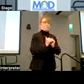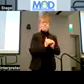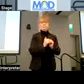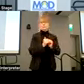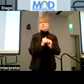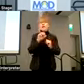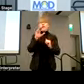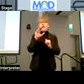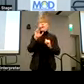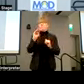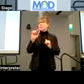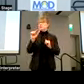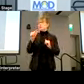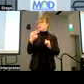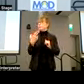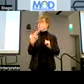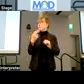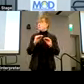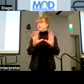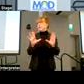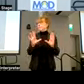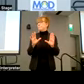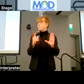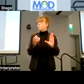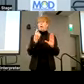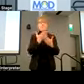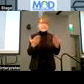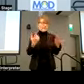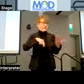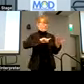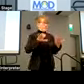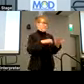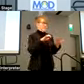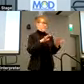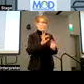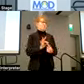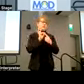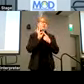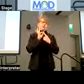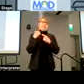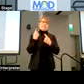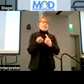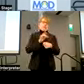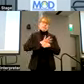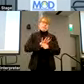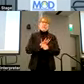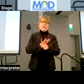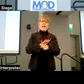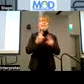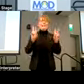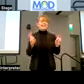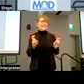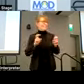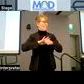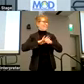General Brigham, especially since COVID and the theme of COVID keeps coming up again and again